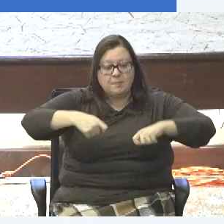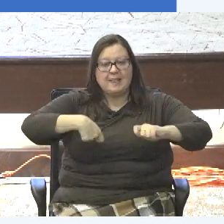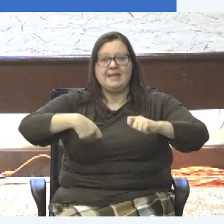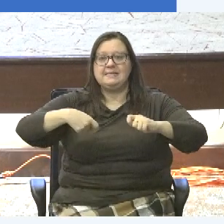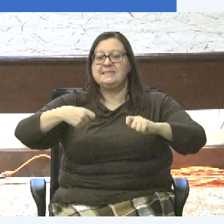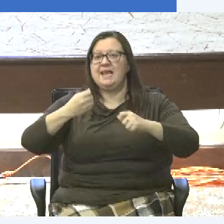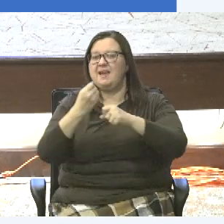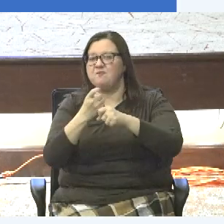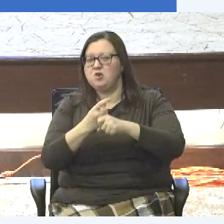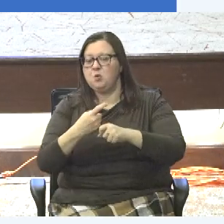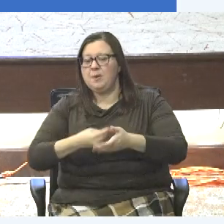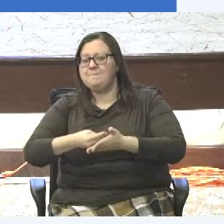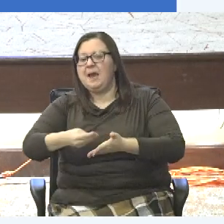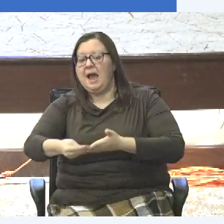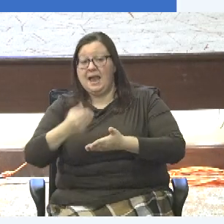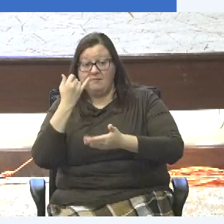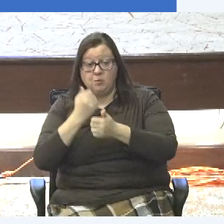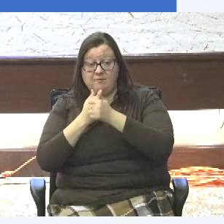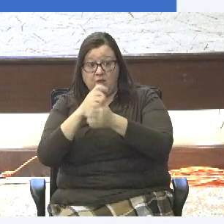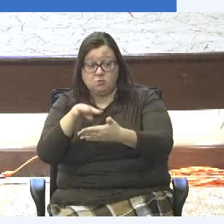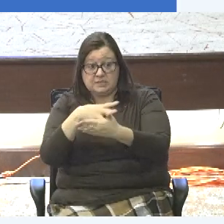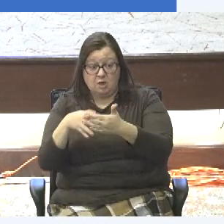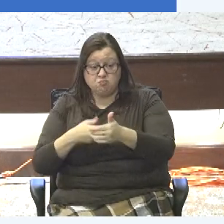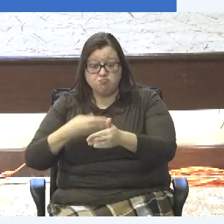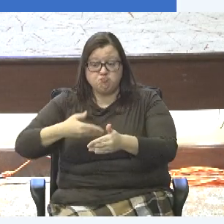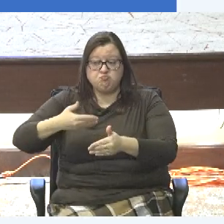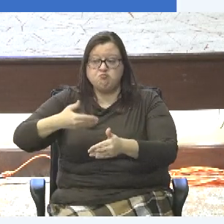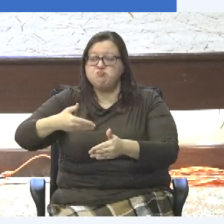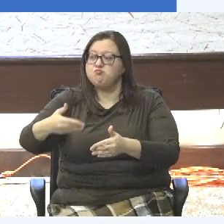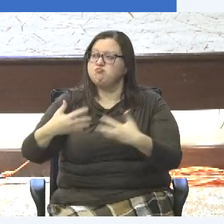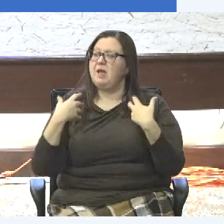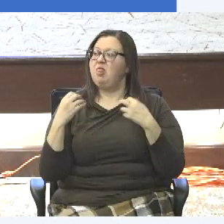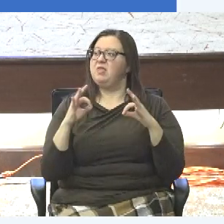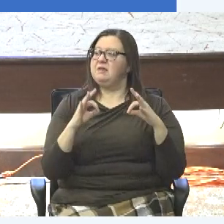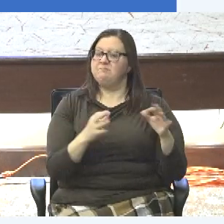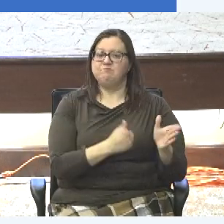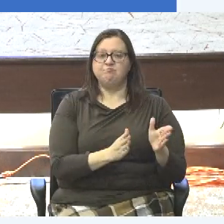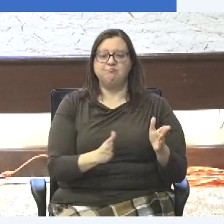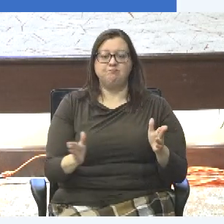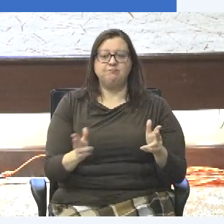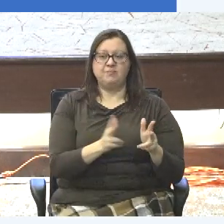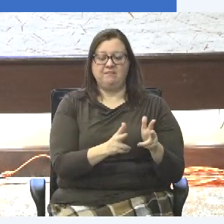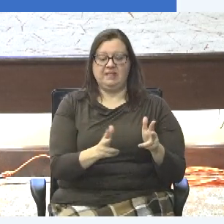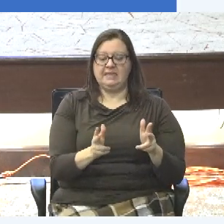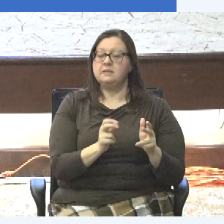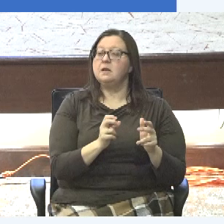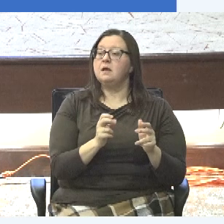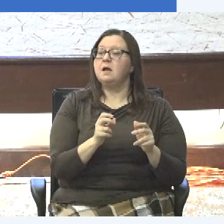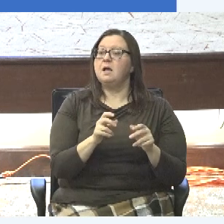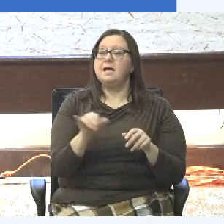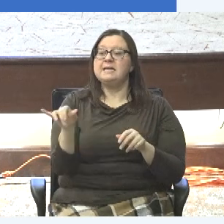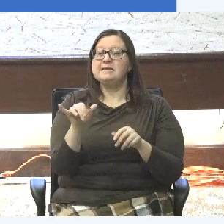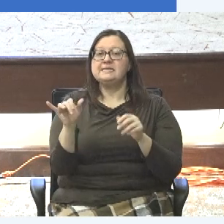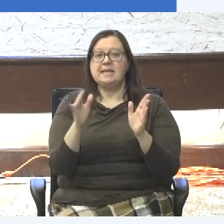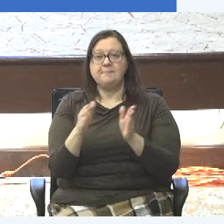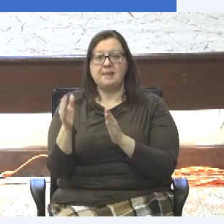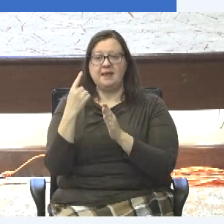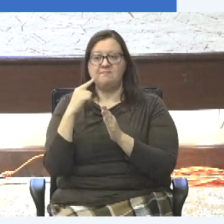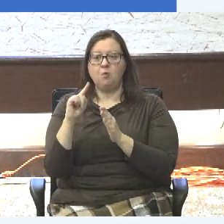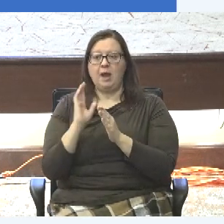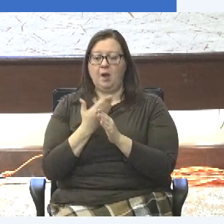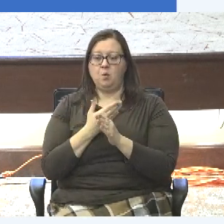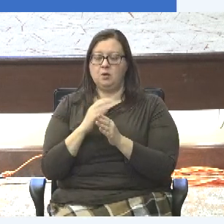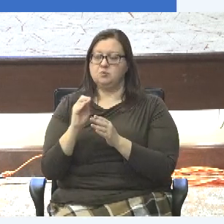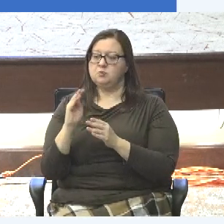buy, and if we buy on that schedule, we will continue to maintain a healthy fleet. We've also developed that same plan on our light duty or rolling stock, so